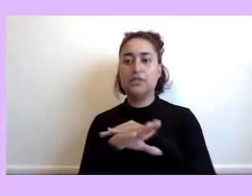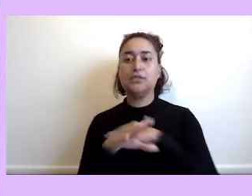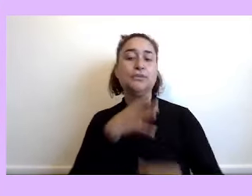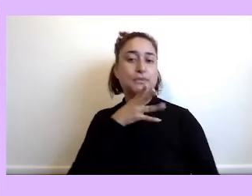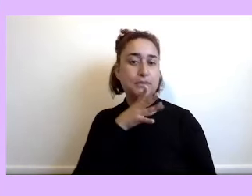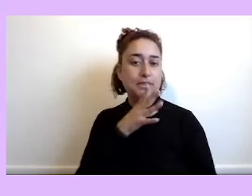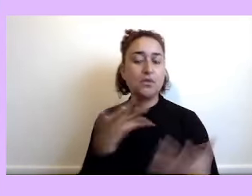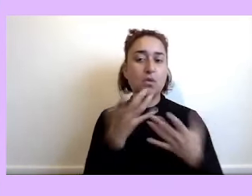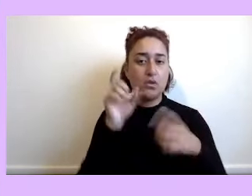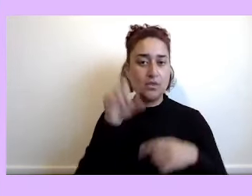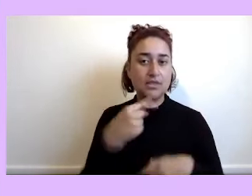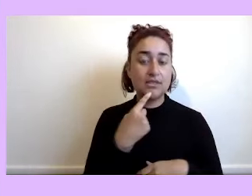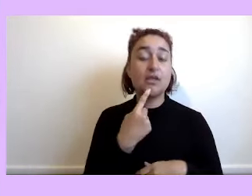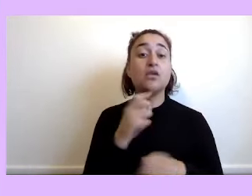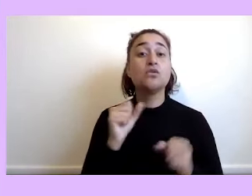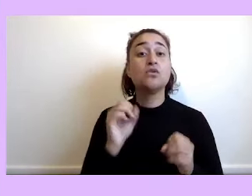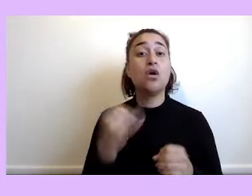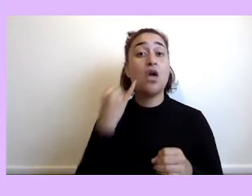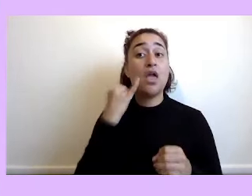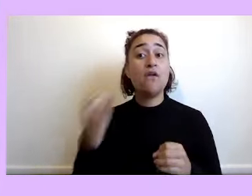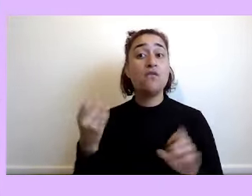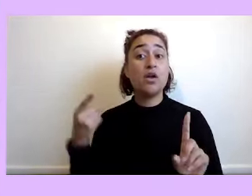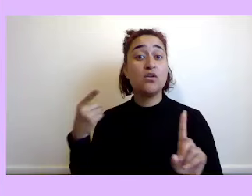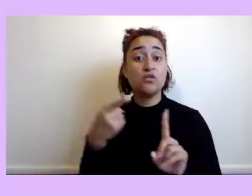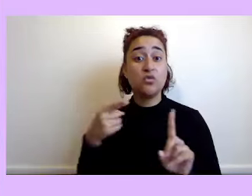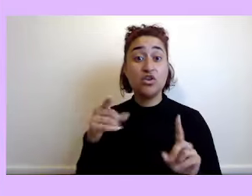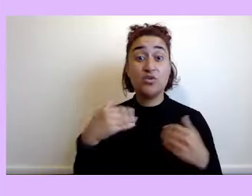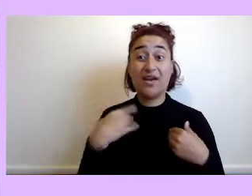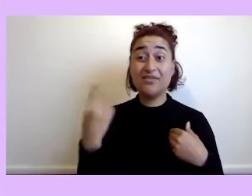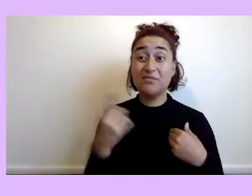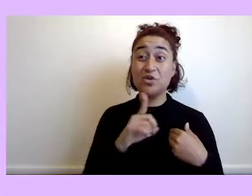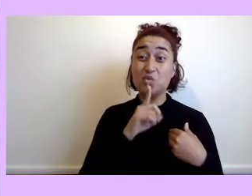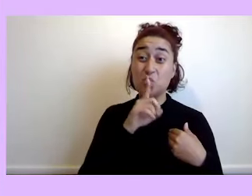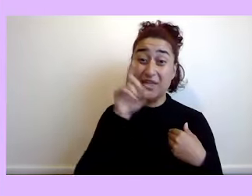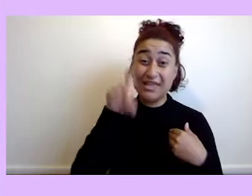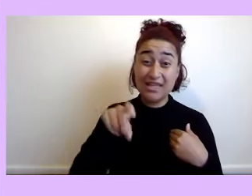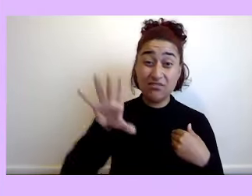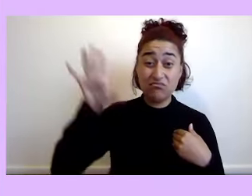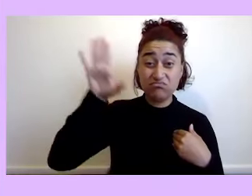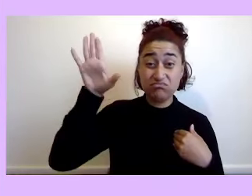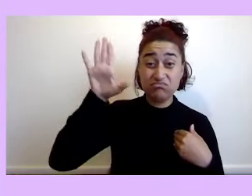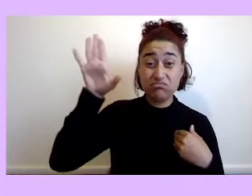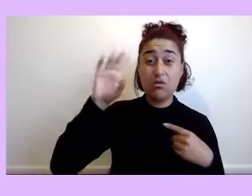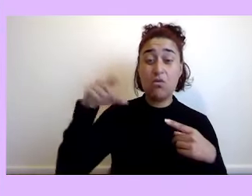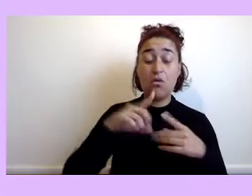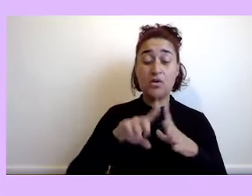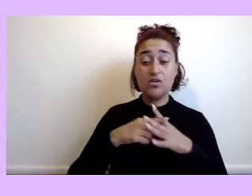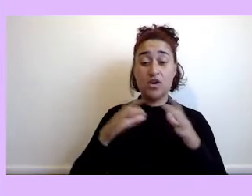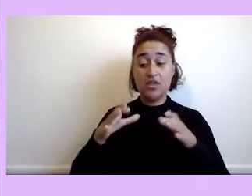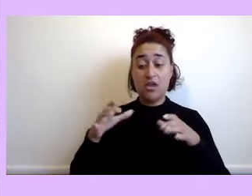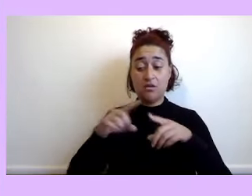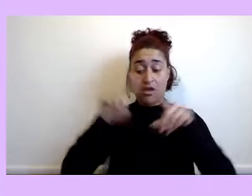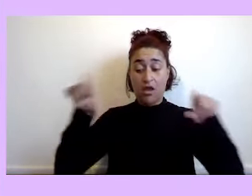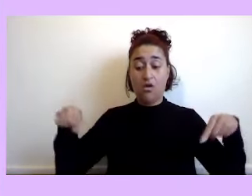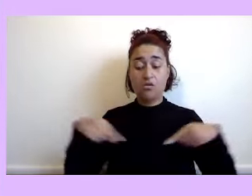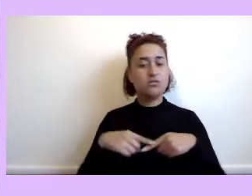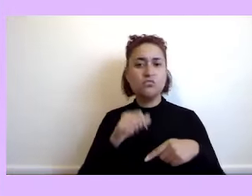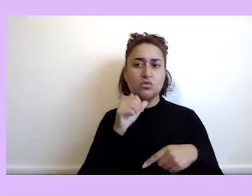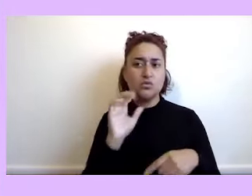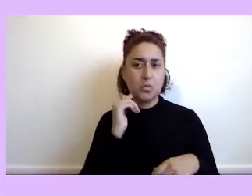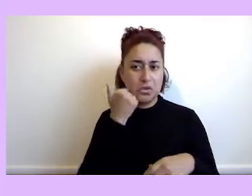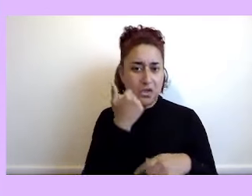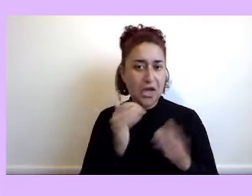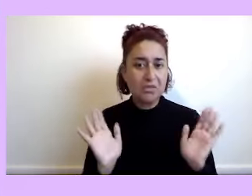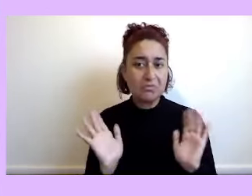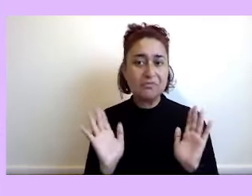what you need to speak. So if we get to a point and you've got something you really have to say when we get to this outer circle, like, don't be shy. We're going to be